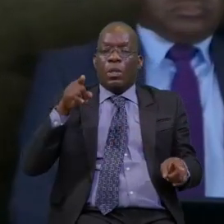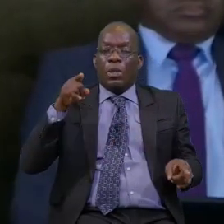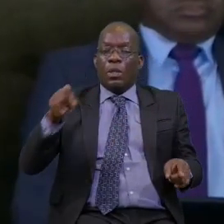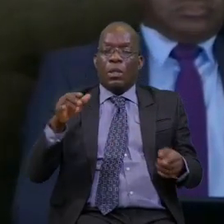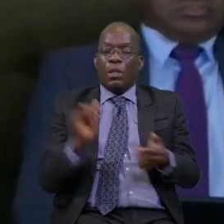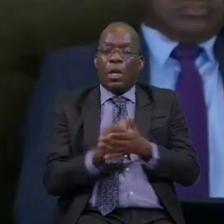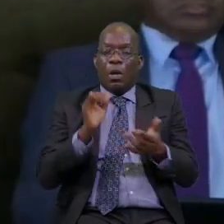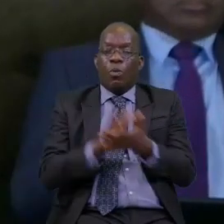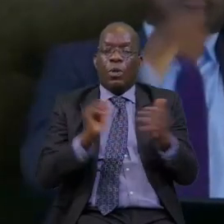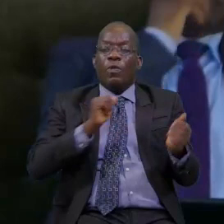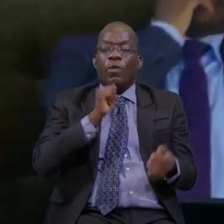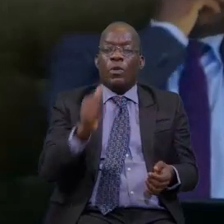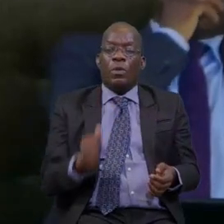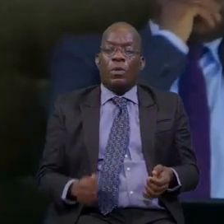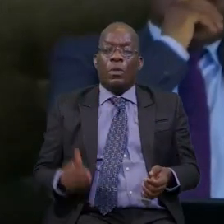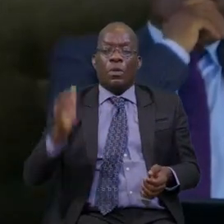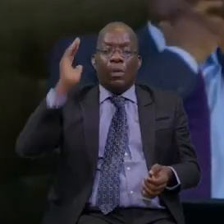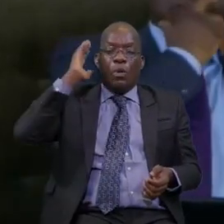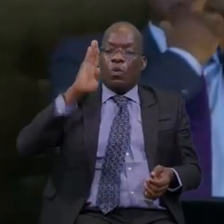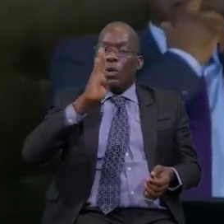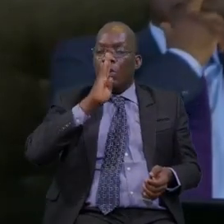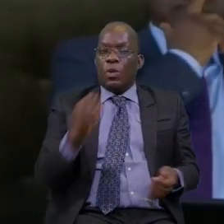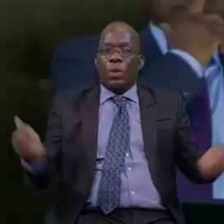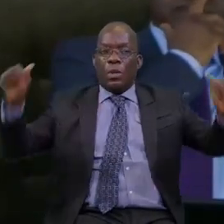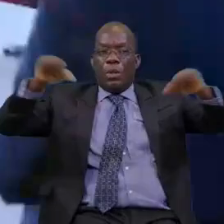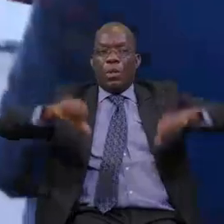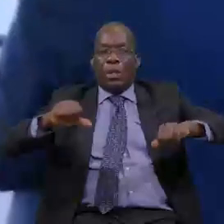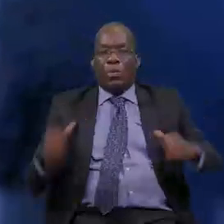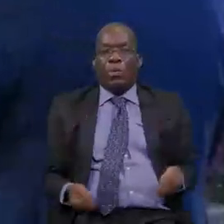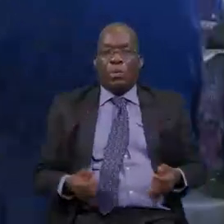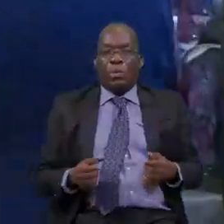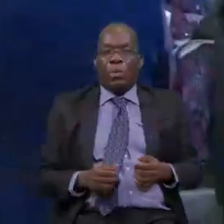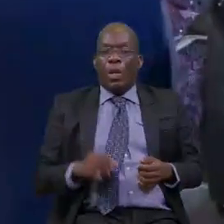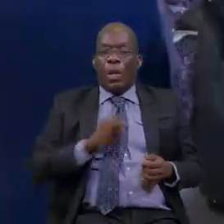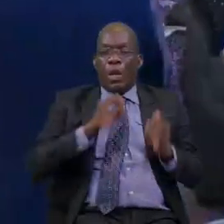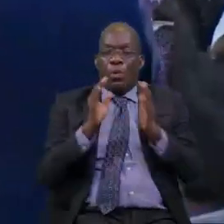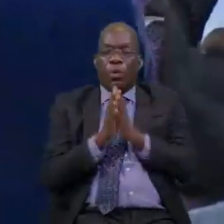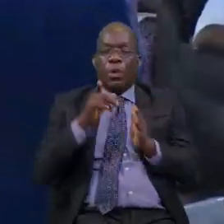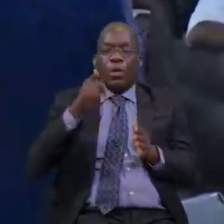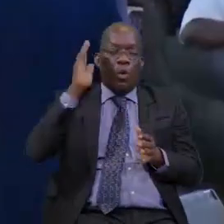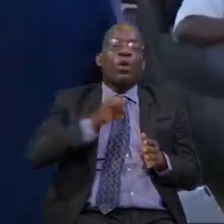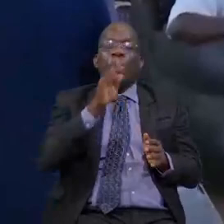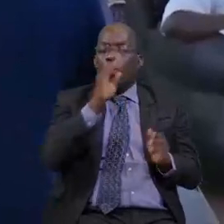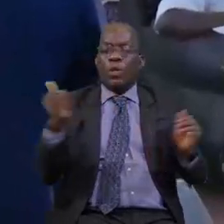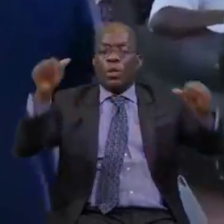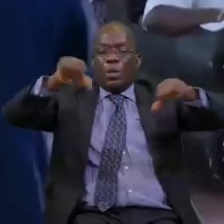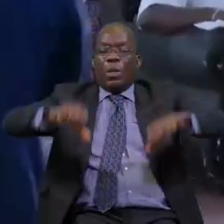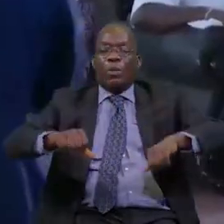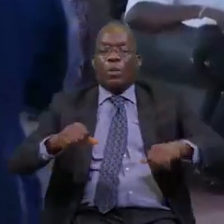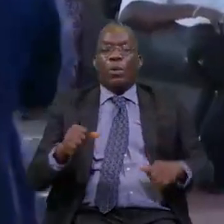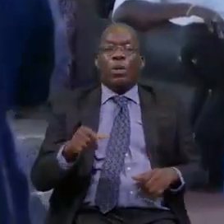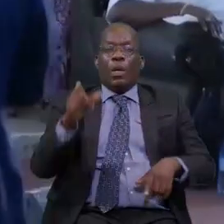not shall be damned. I pray you will not be damned. Amen. I will not